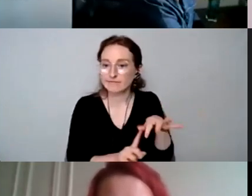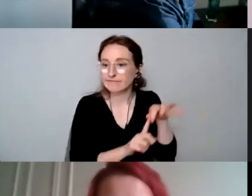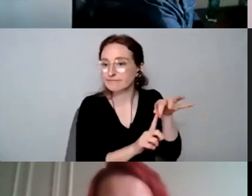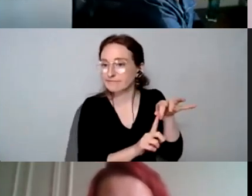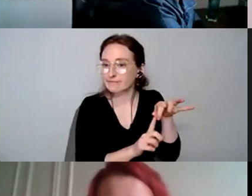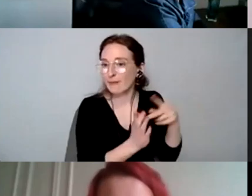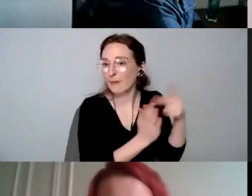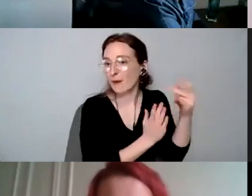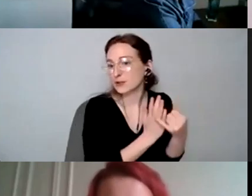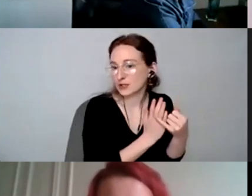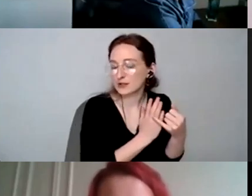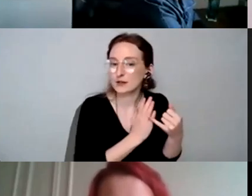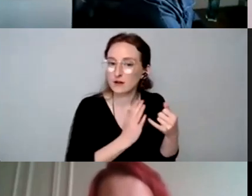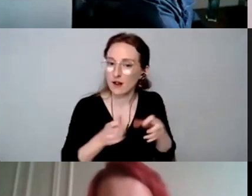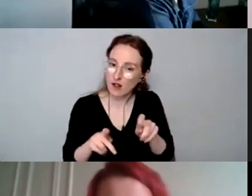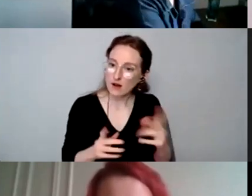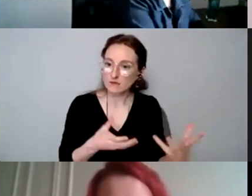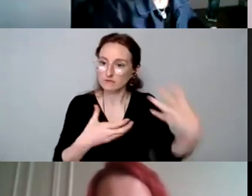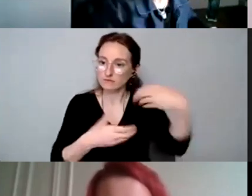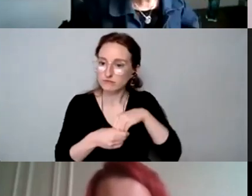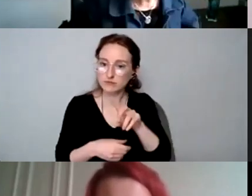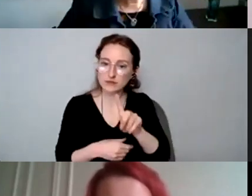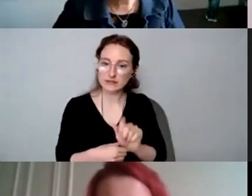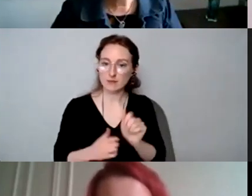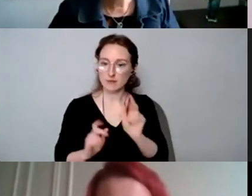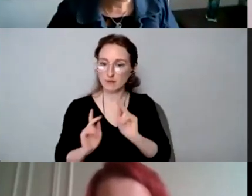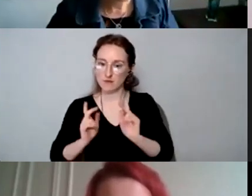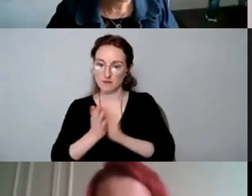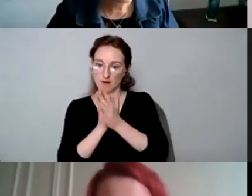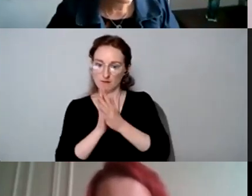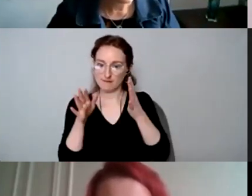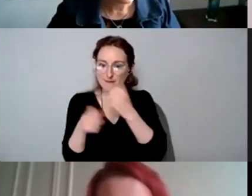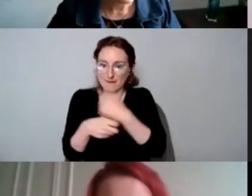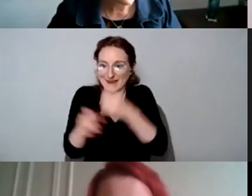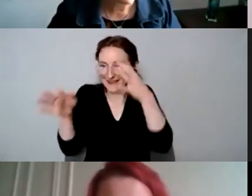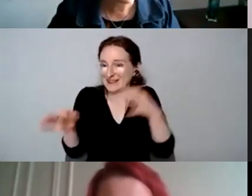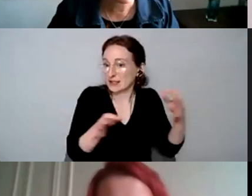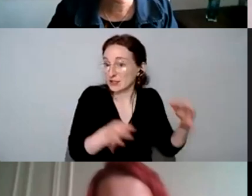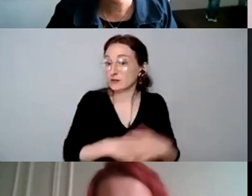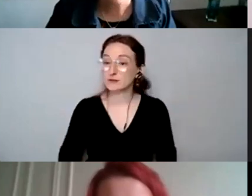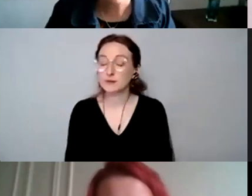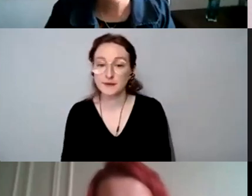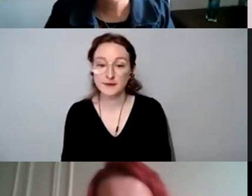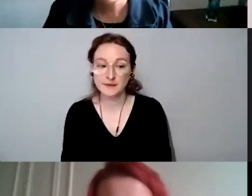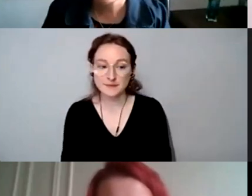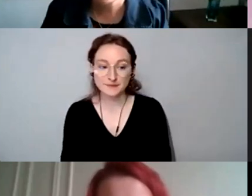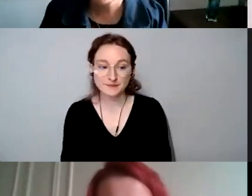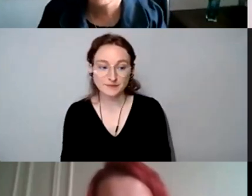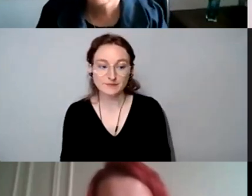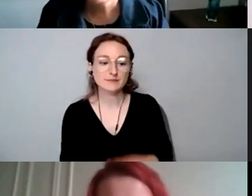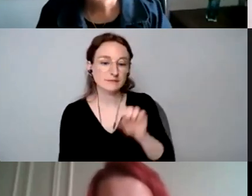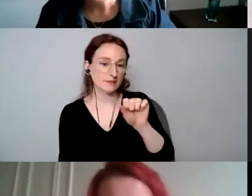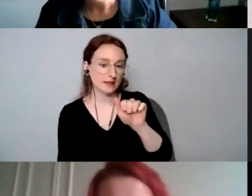So I'll just cut my contribution here. Thank you. Thank you so much, Svetlana.